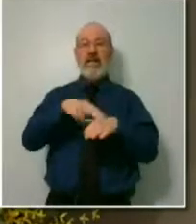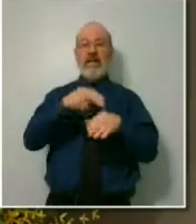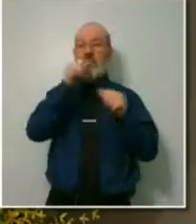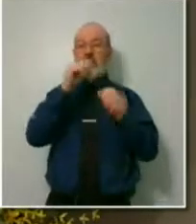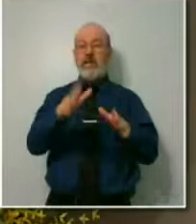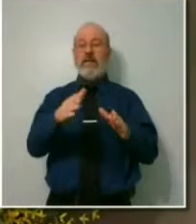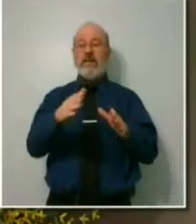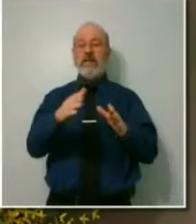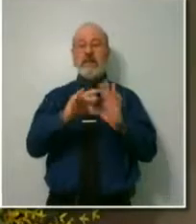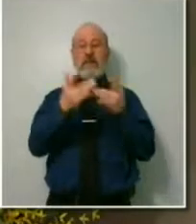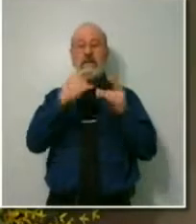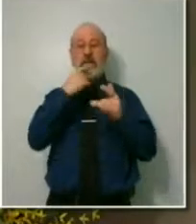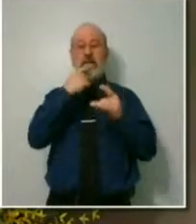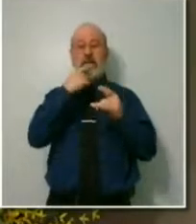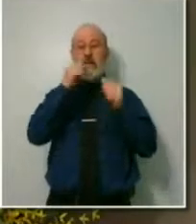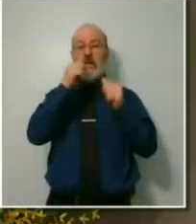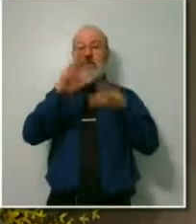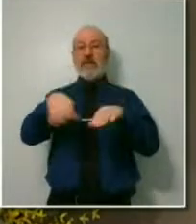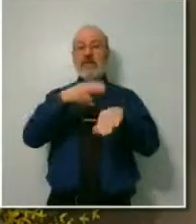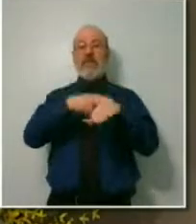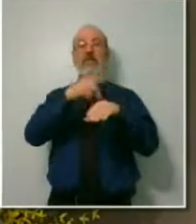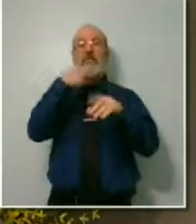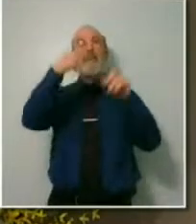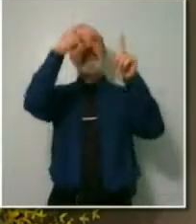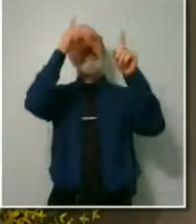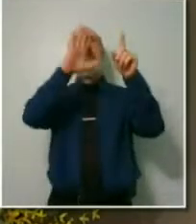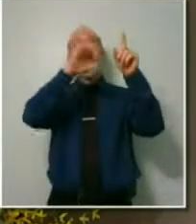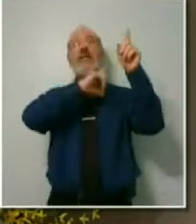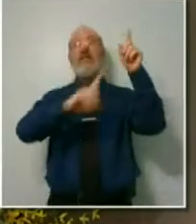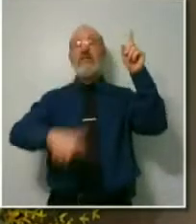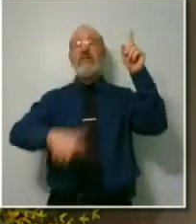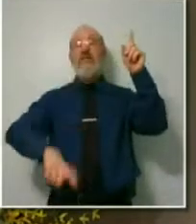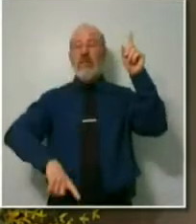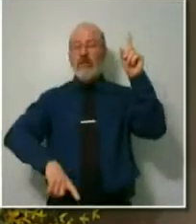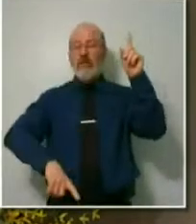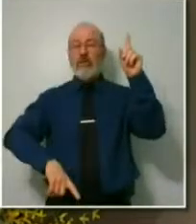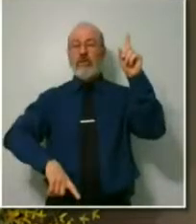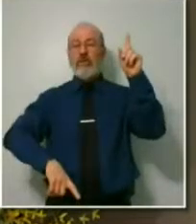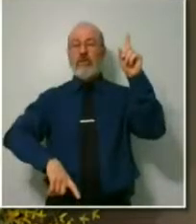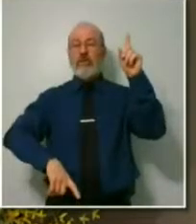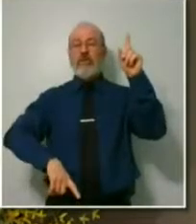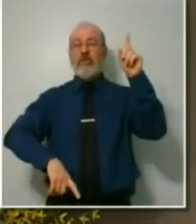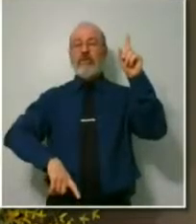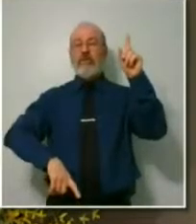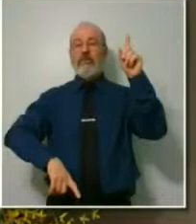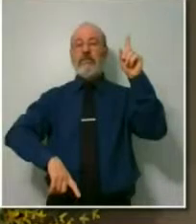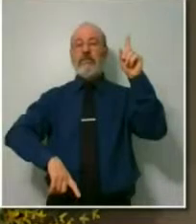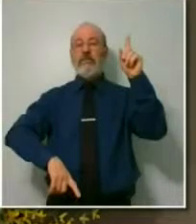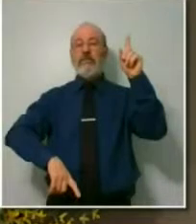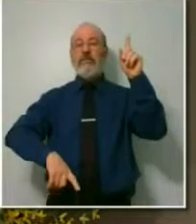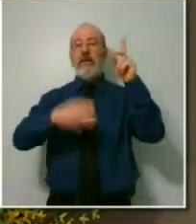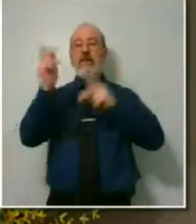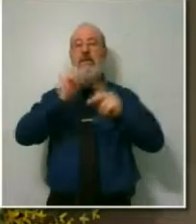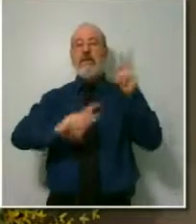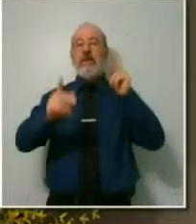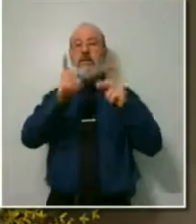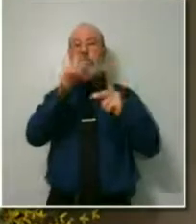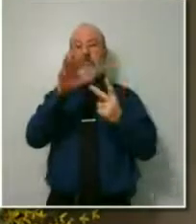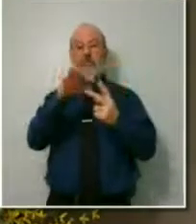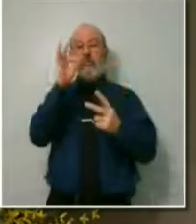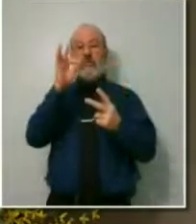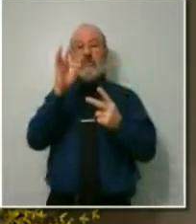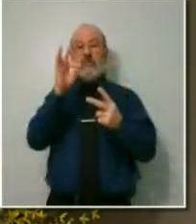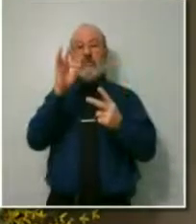the nation whose God is the Lord and the people whom he's chosen for an inheritance. So